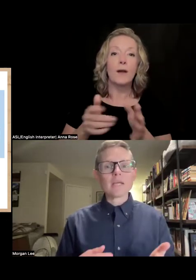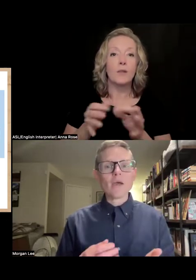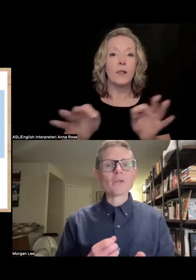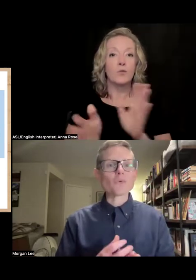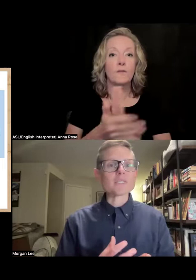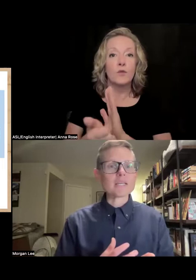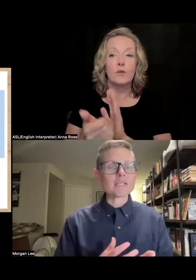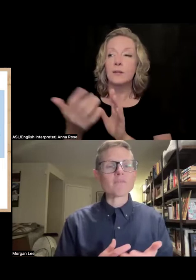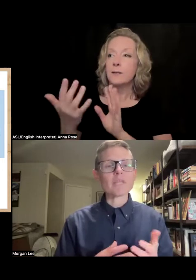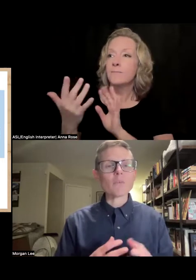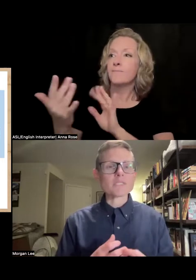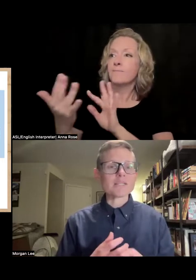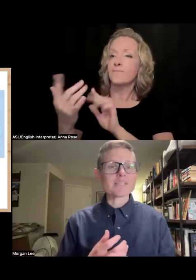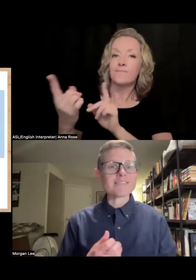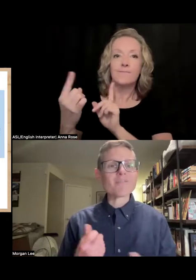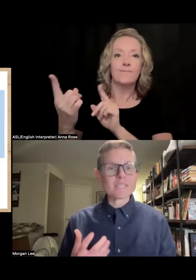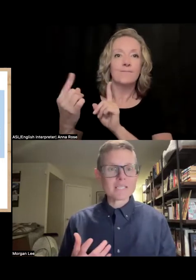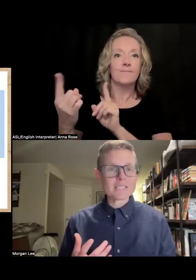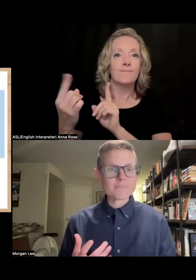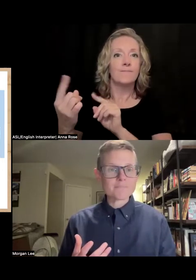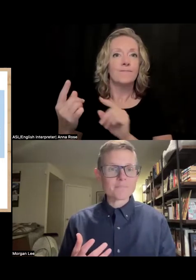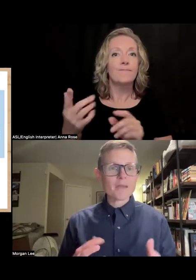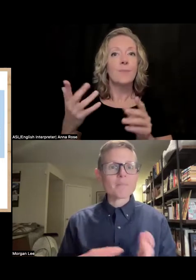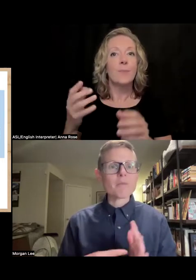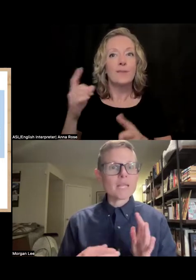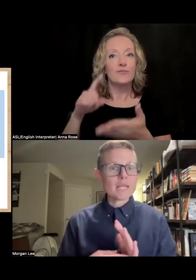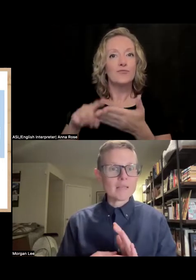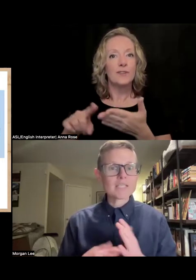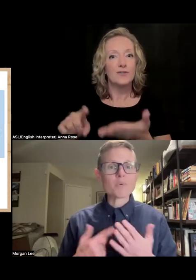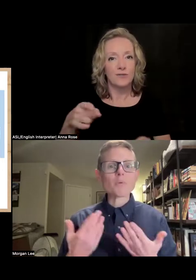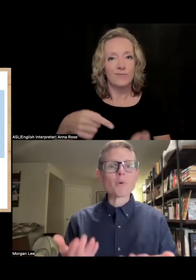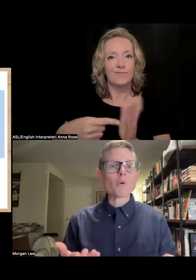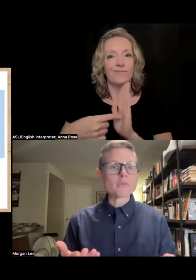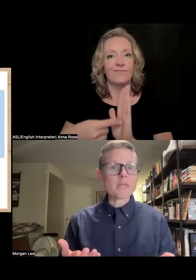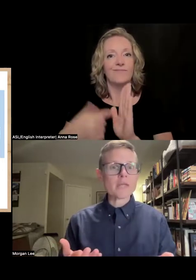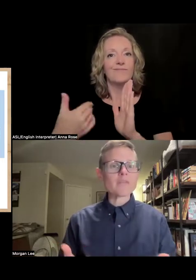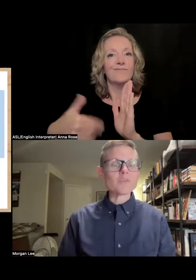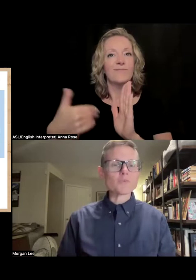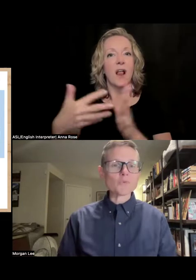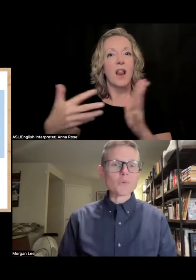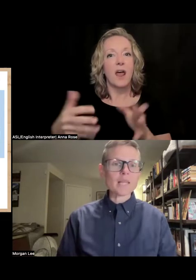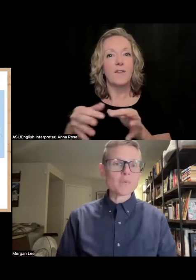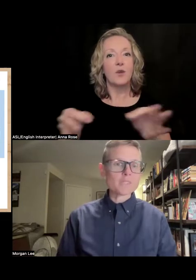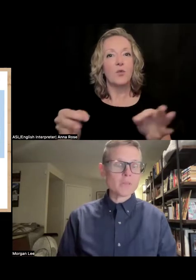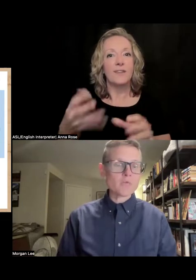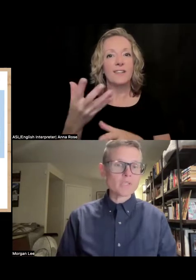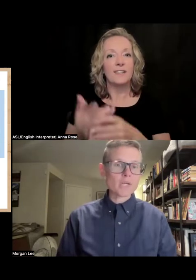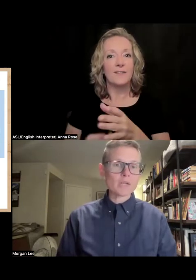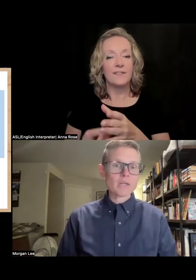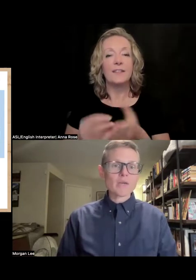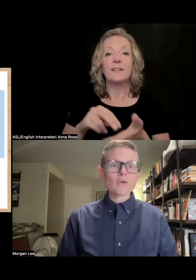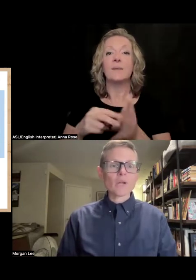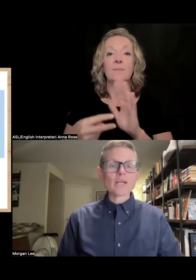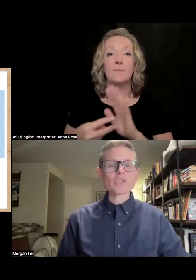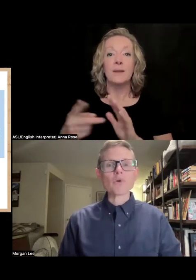often characteristics of linguistics deficits, meaning that it's been proposed that individuals with language